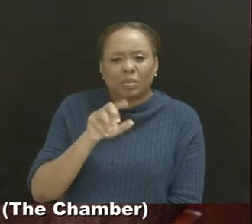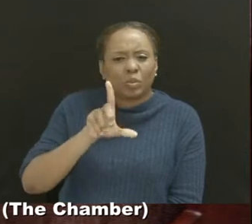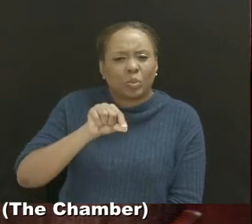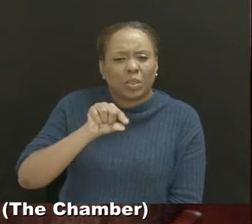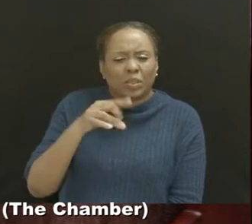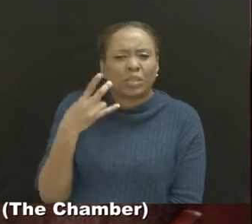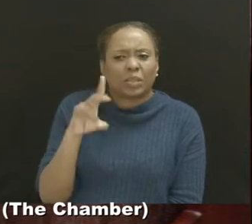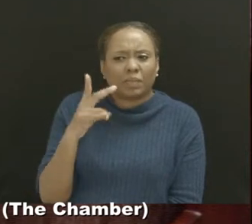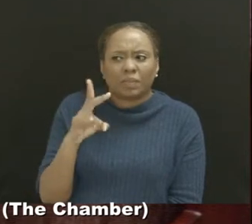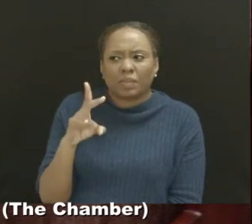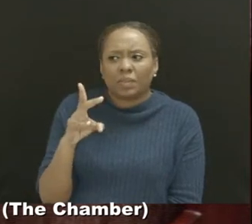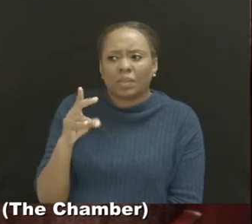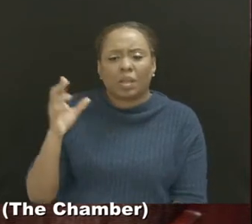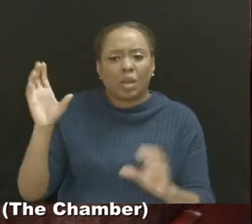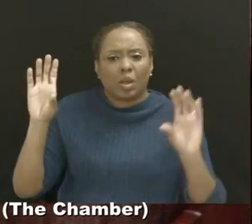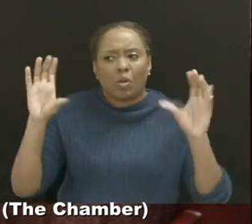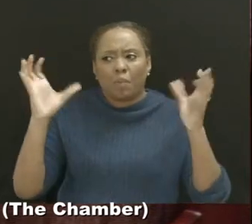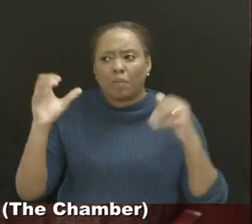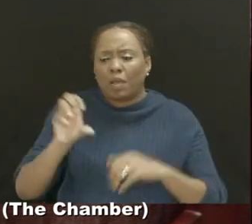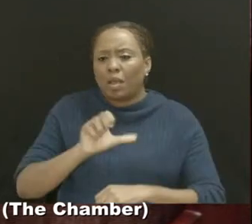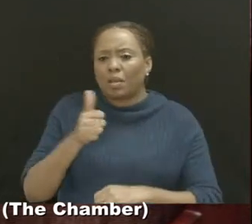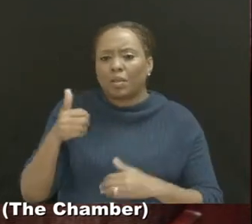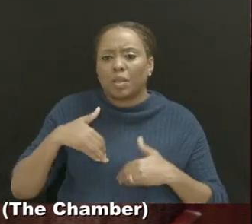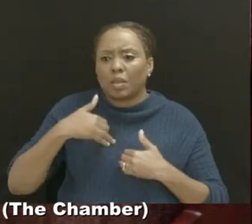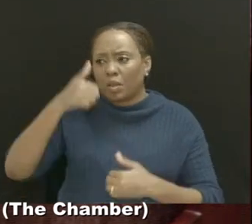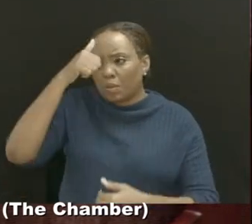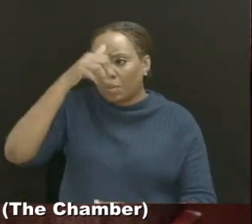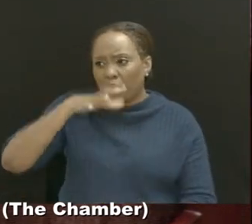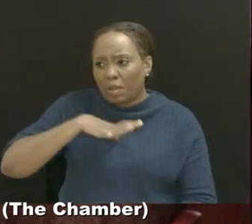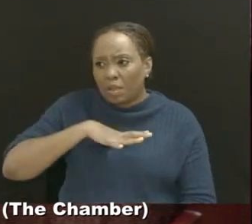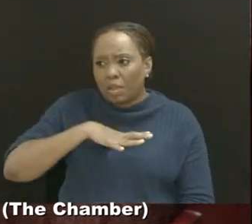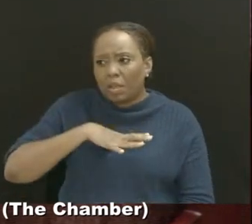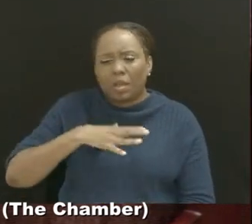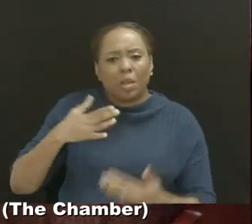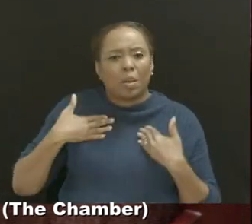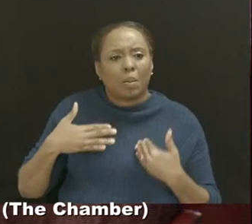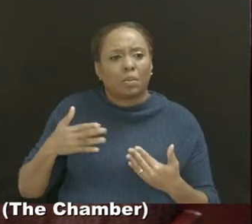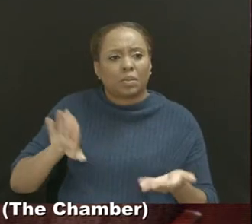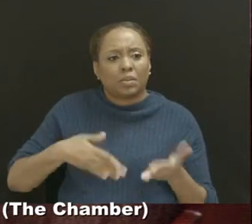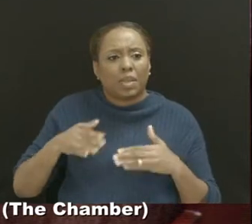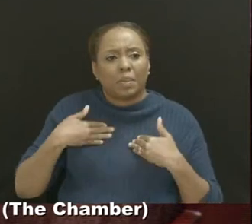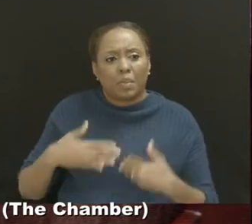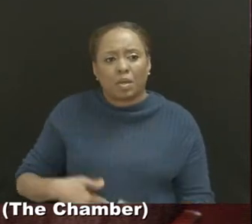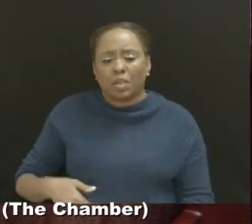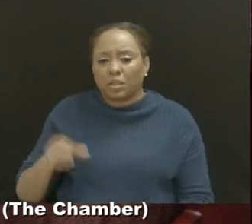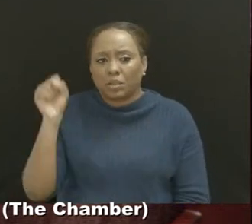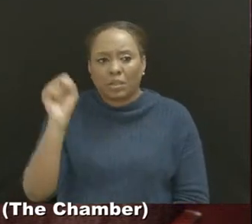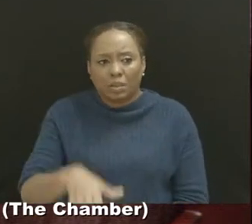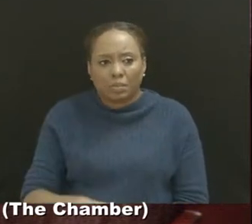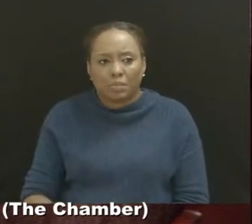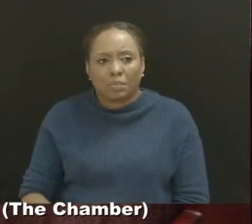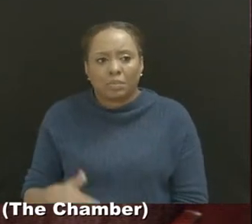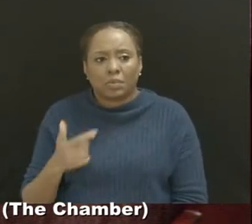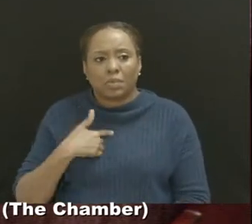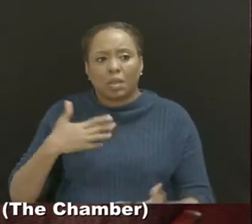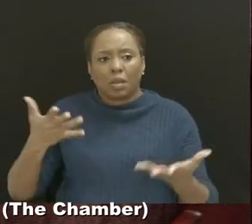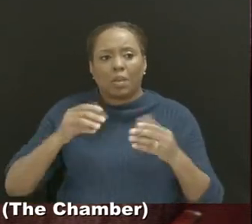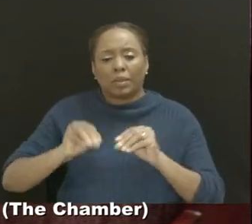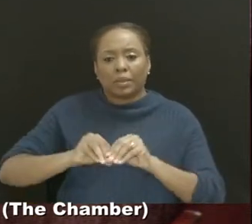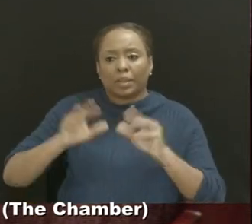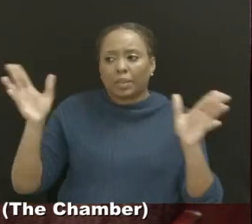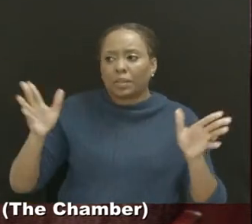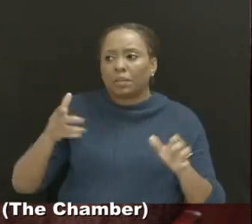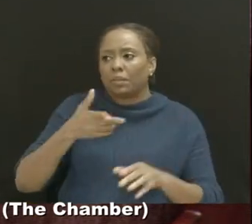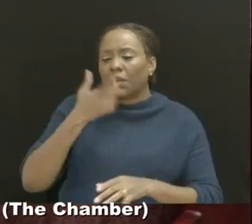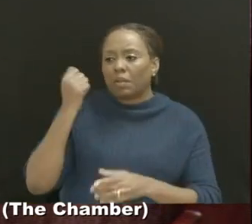2017, crop over, another young man, I think he was from St. Philip too. And so I just want to get some clarification on it because